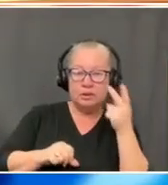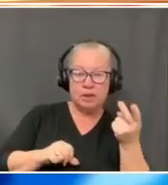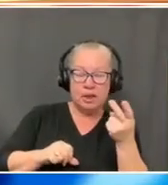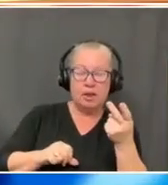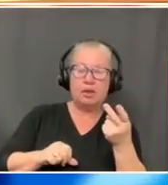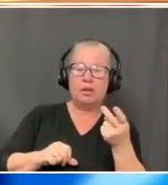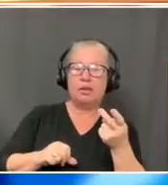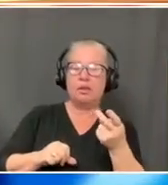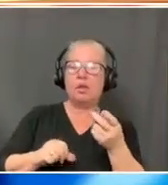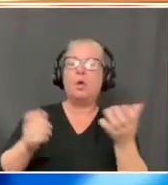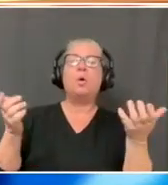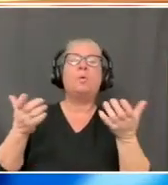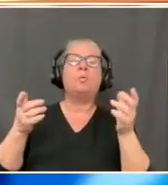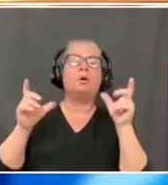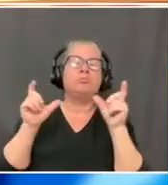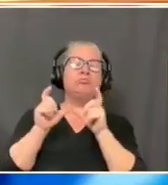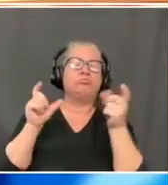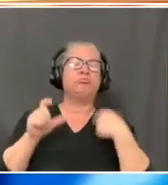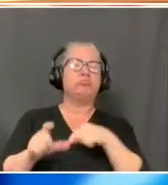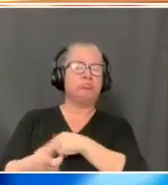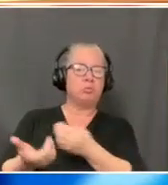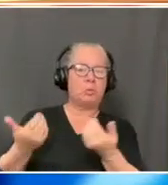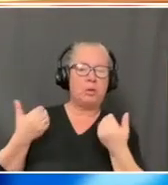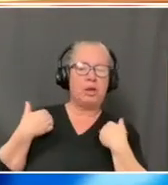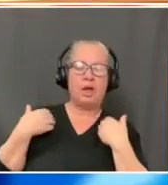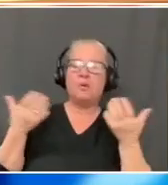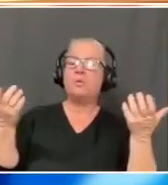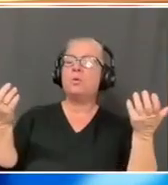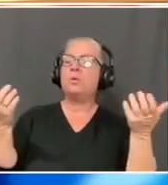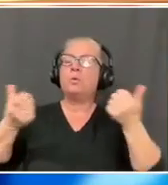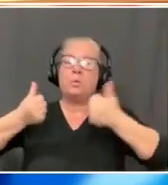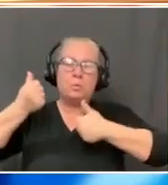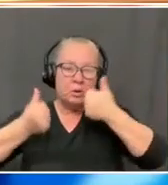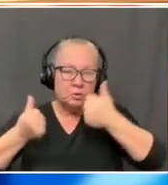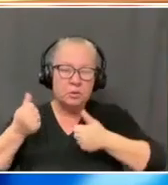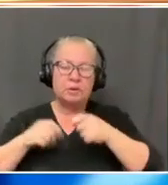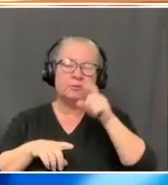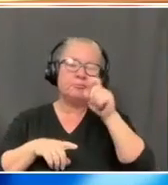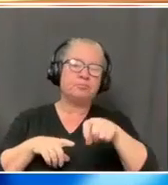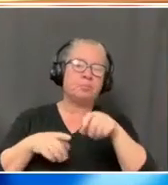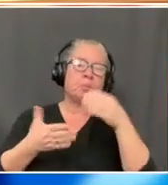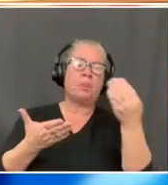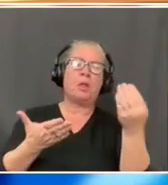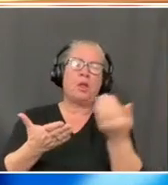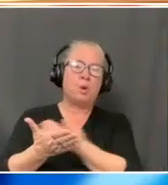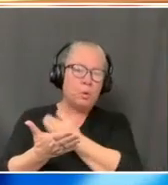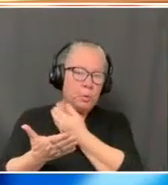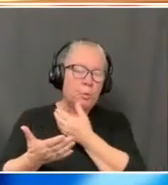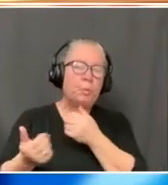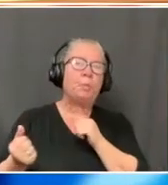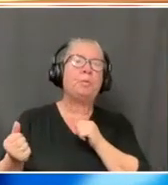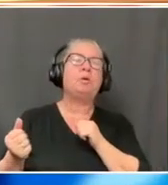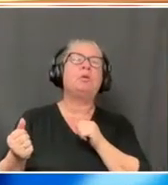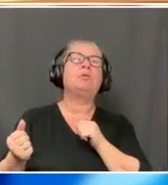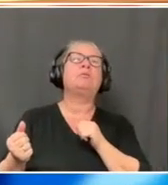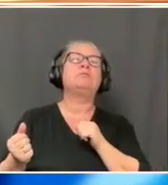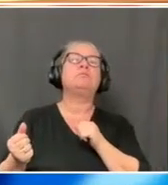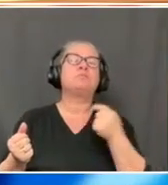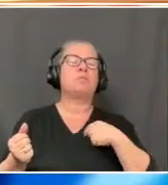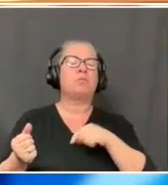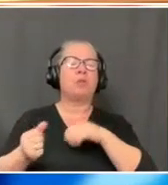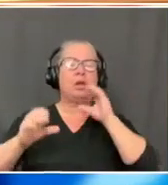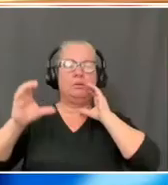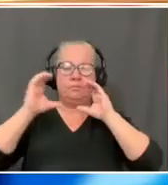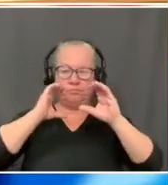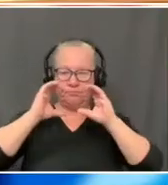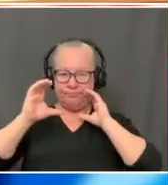coming up, which contracts need to be renewed. That way we can have a conversation as to whether, In advance of it.